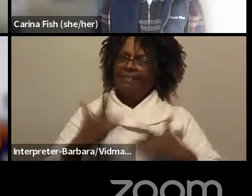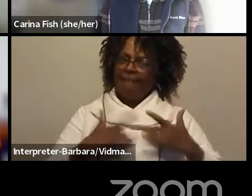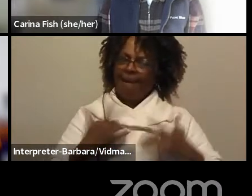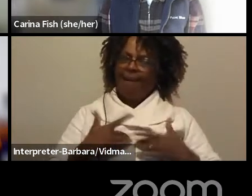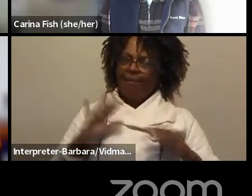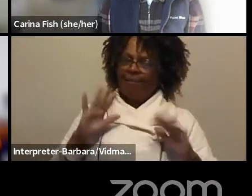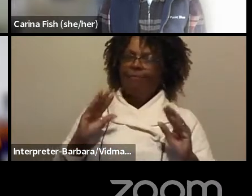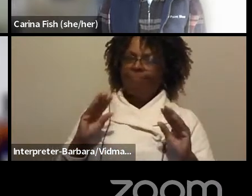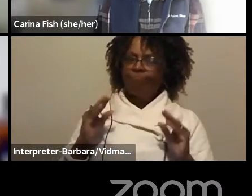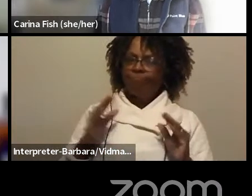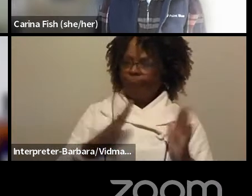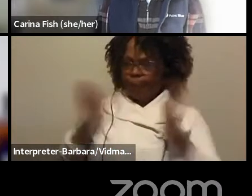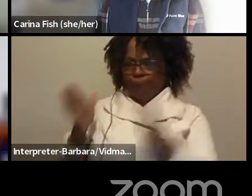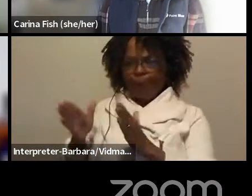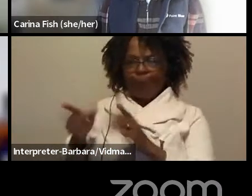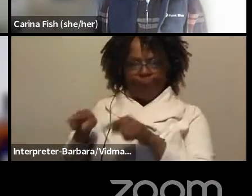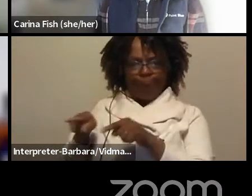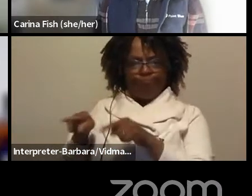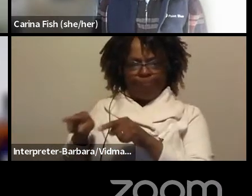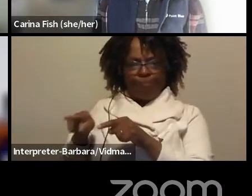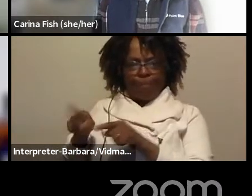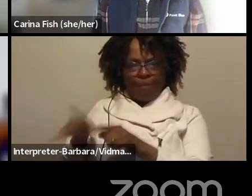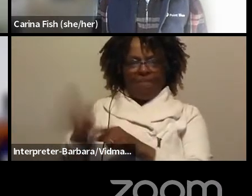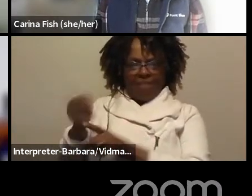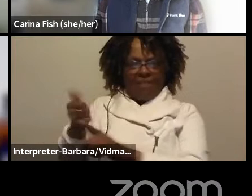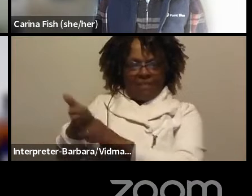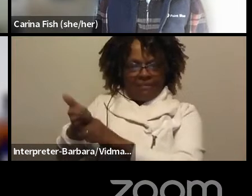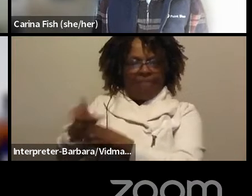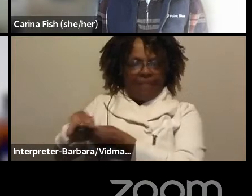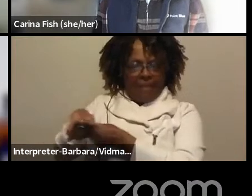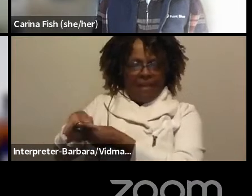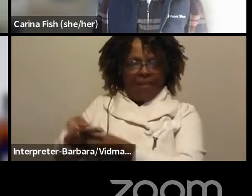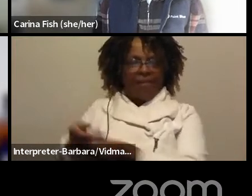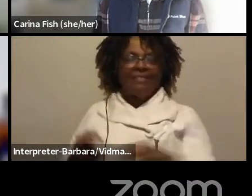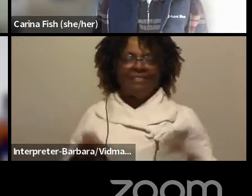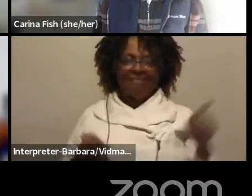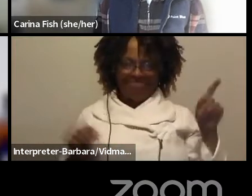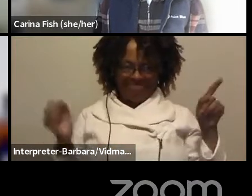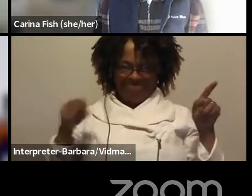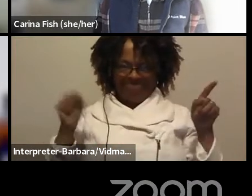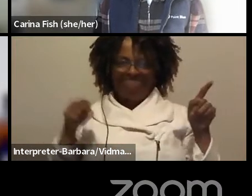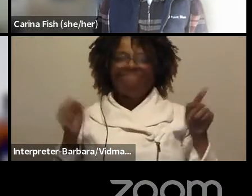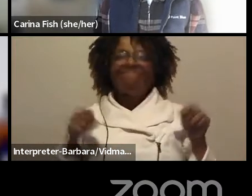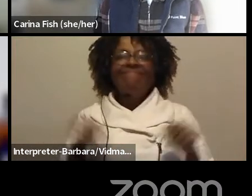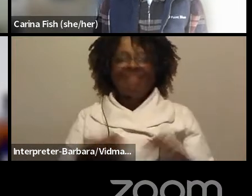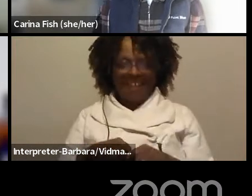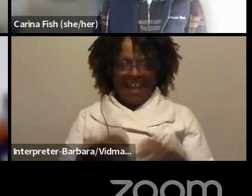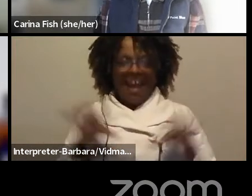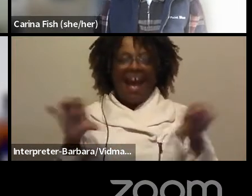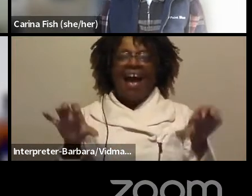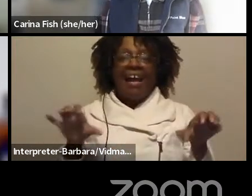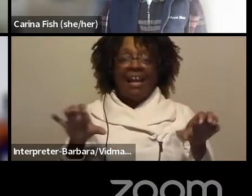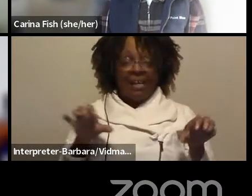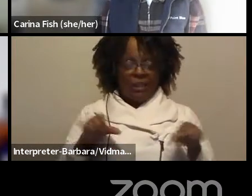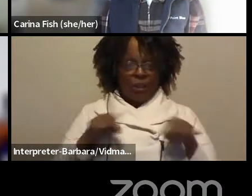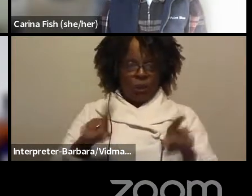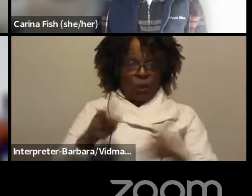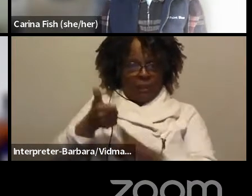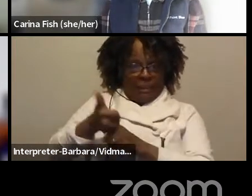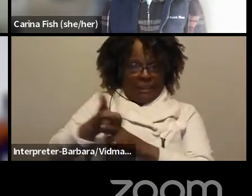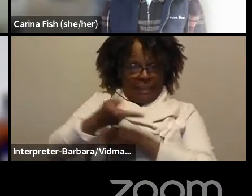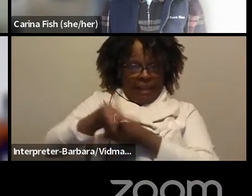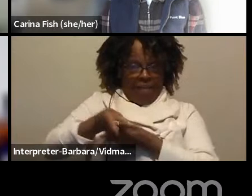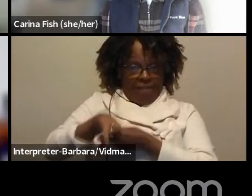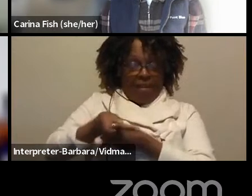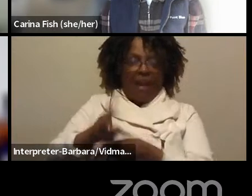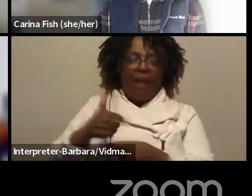Yeah, I like that. I like that idea. In my undergrad, I did rock climbing as a self-care kind of habit. It helped a lot with my